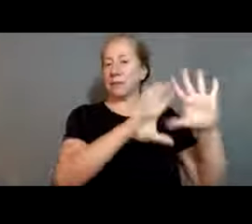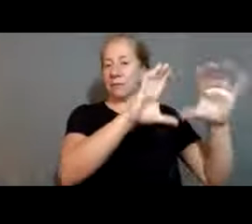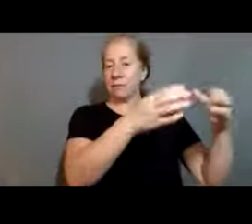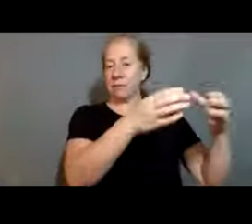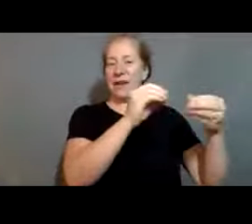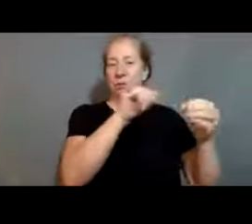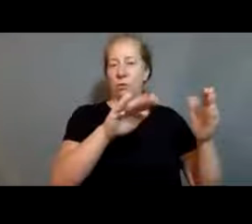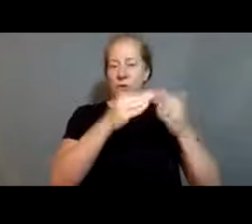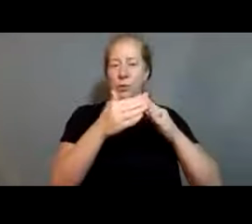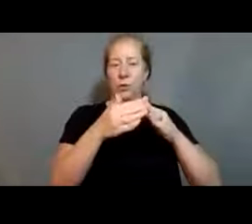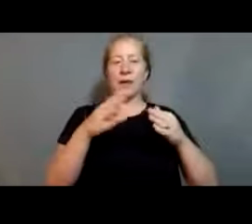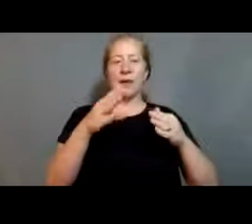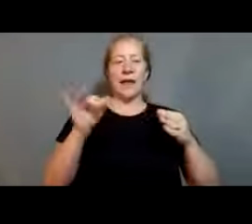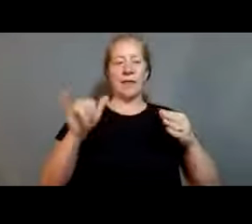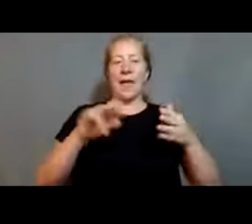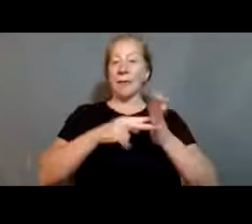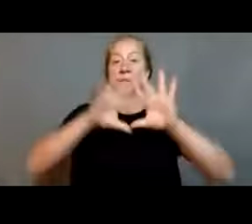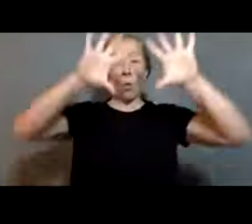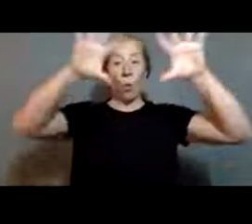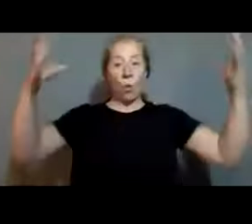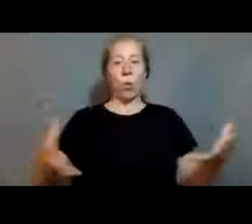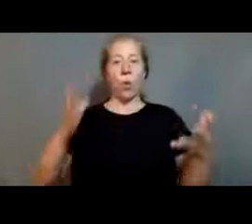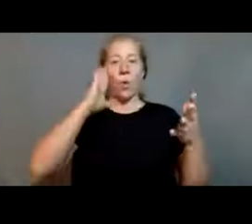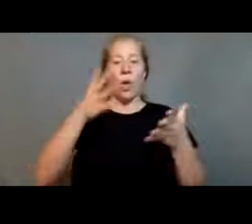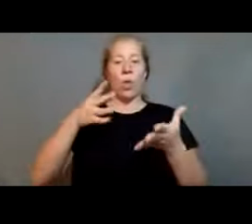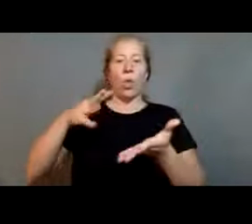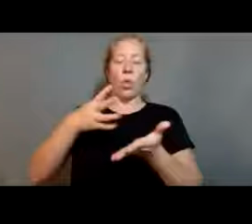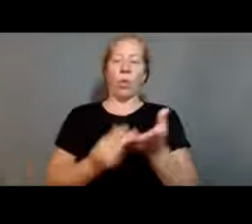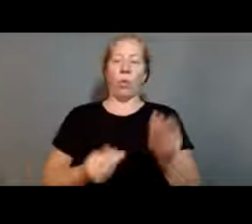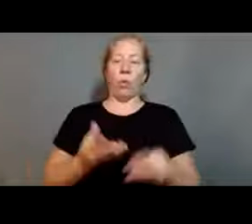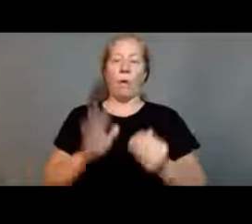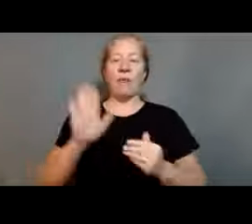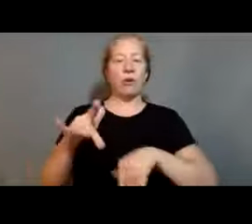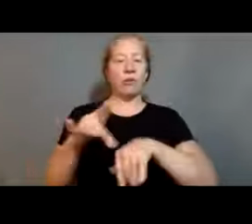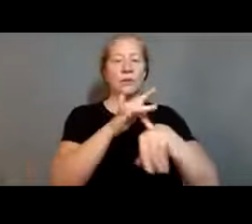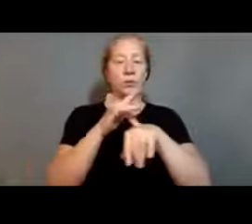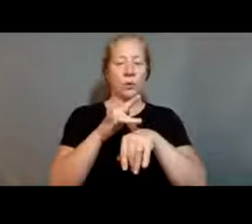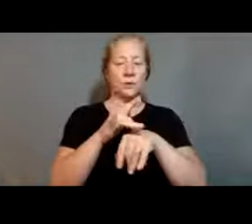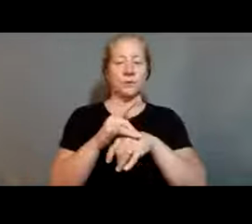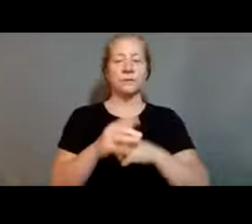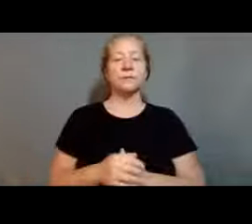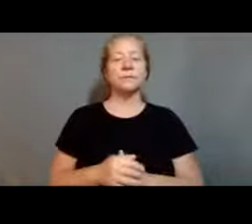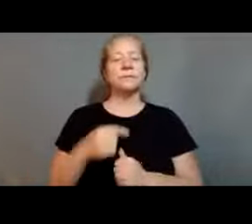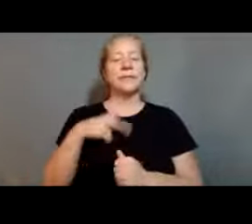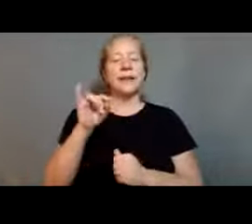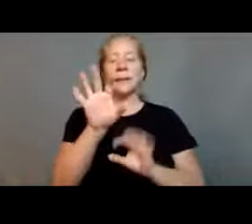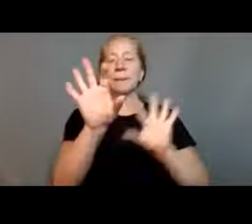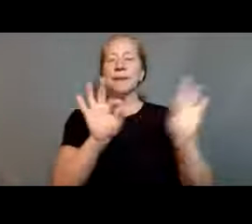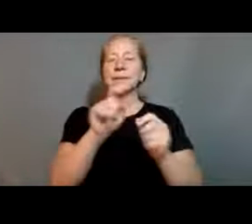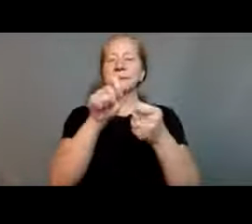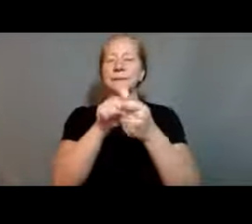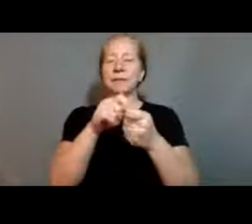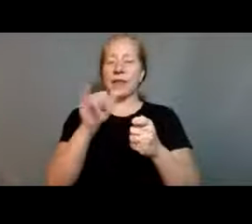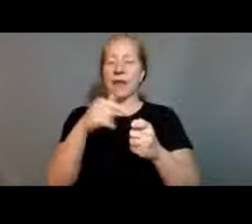communities, and saps the strength of the whole society through the waste of human resources. As you can see, I have highlighted the things that really